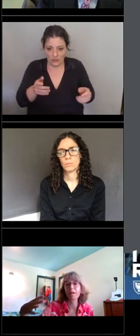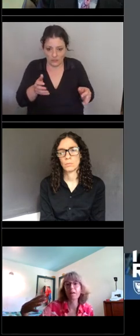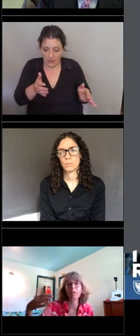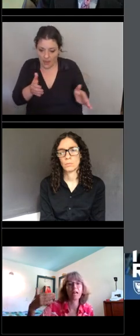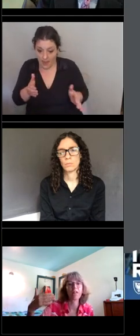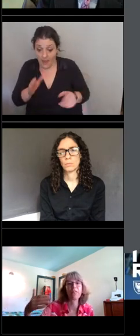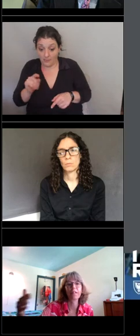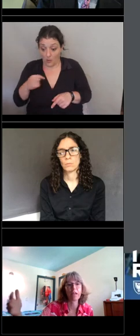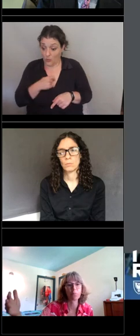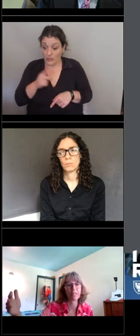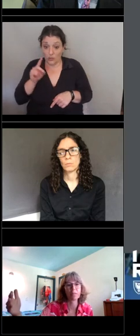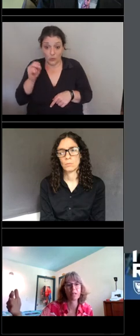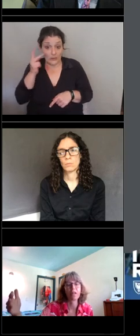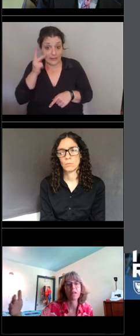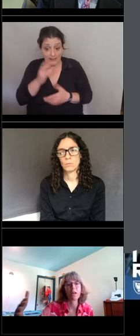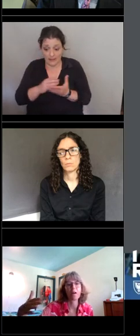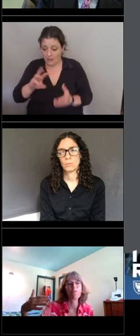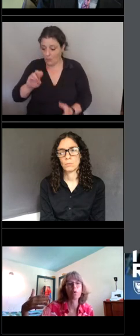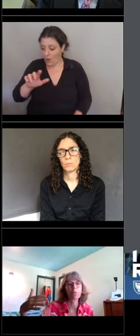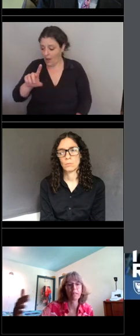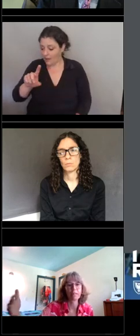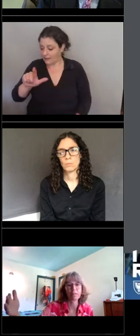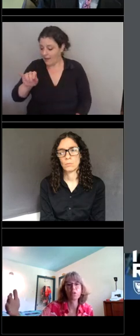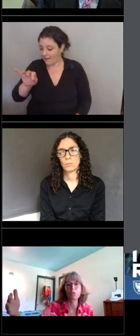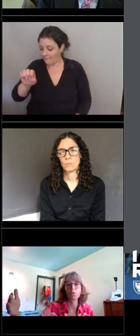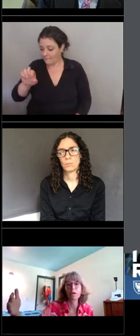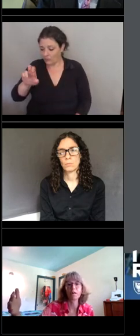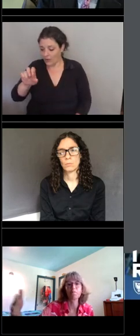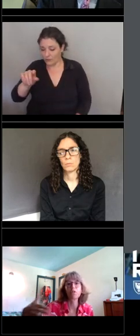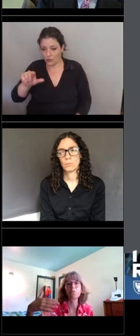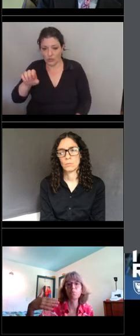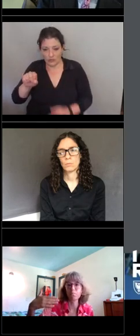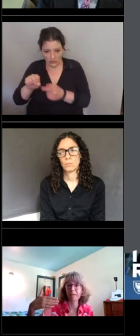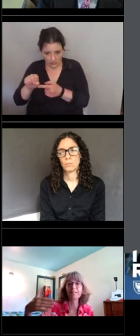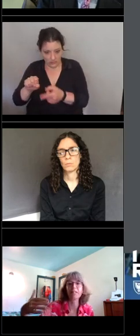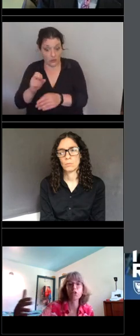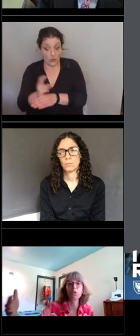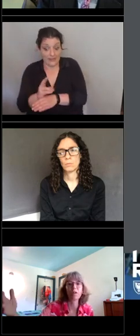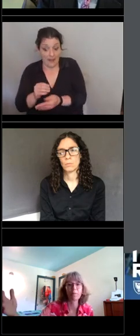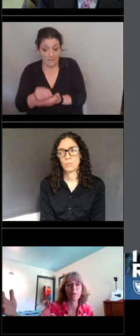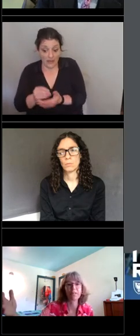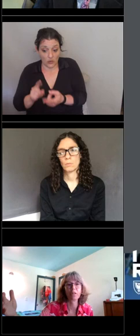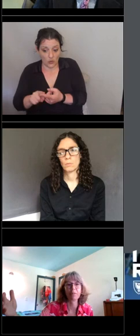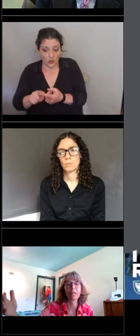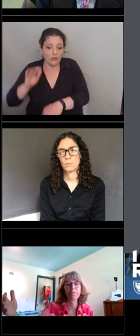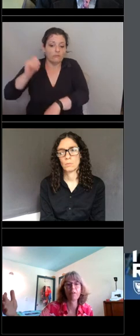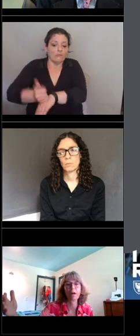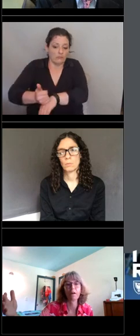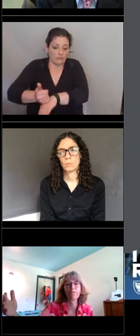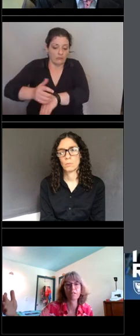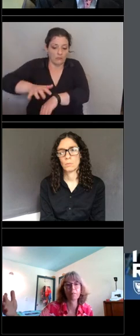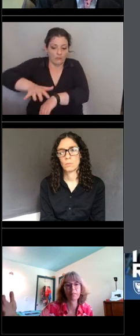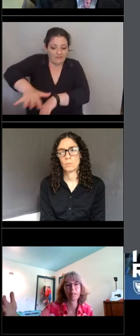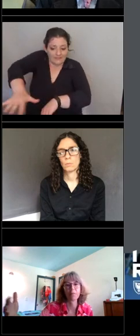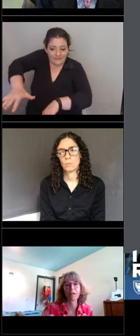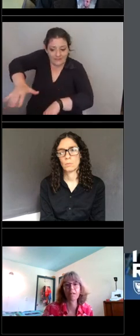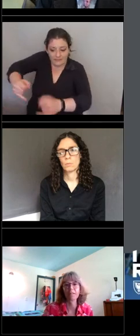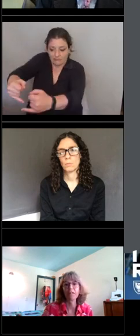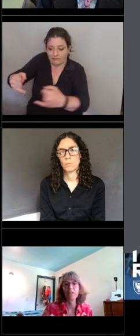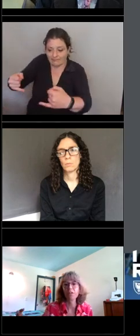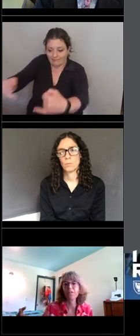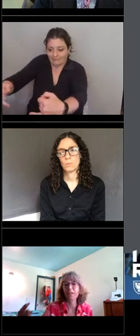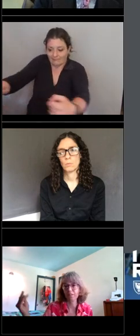restoration by applying thin layer placement for wetlands to basically shore up areas that are being affected by